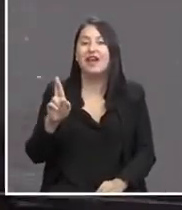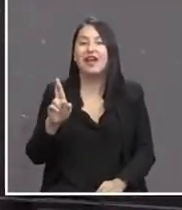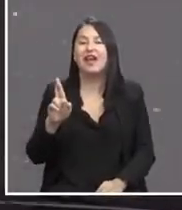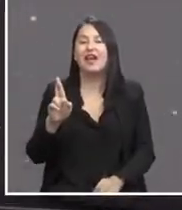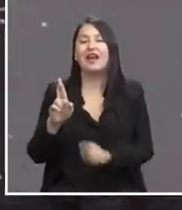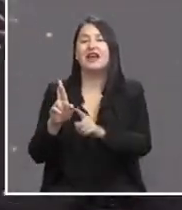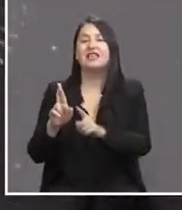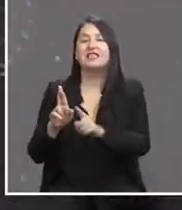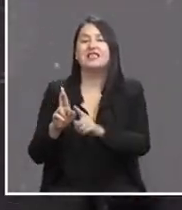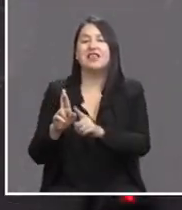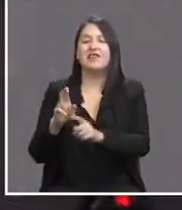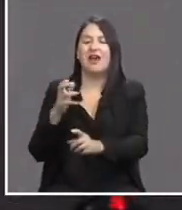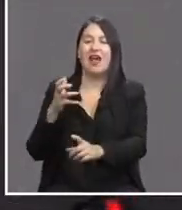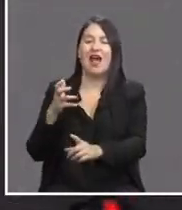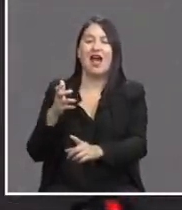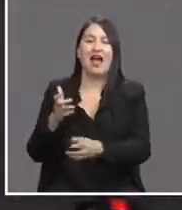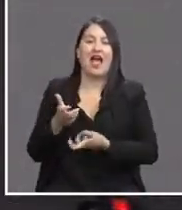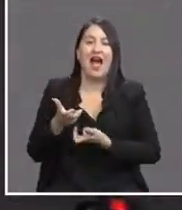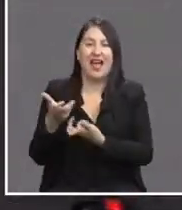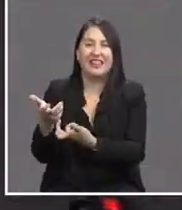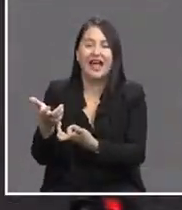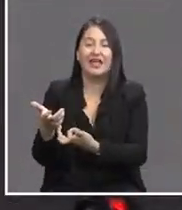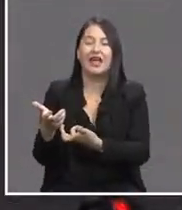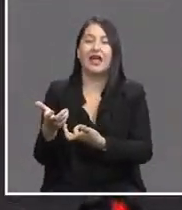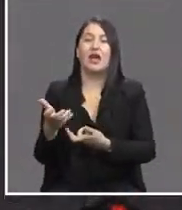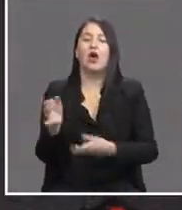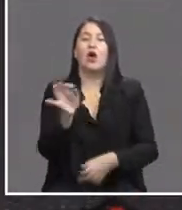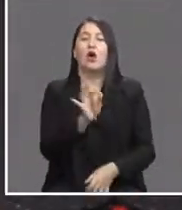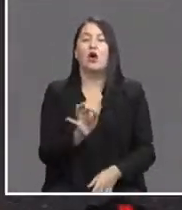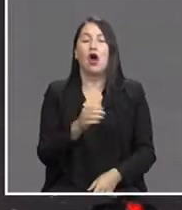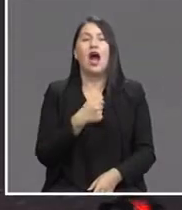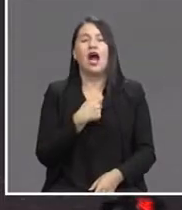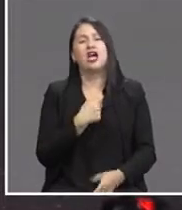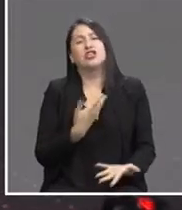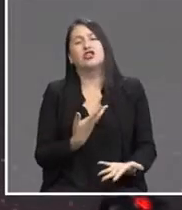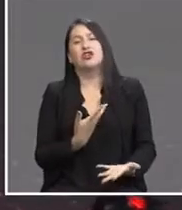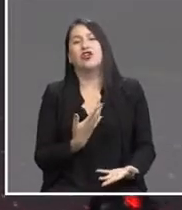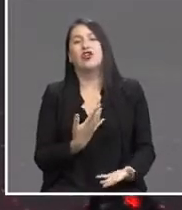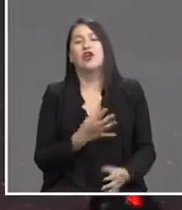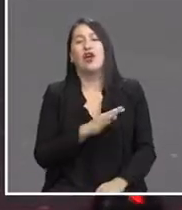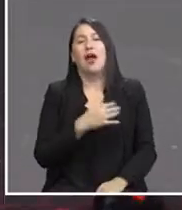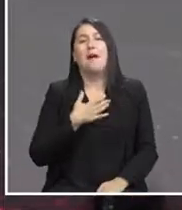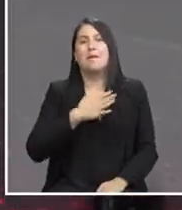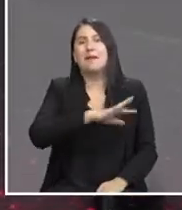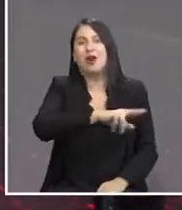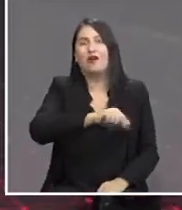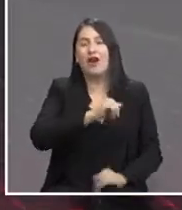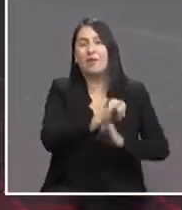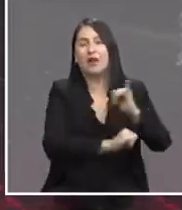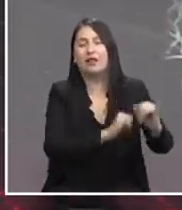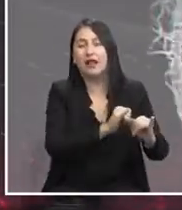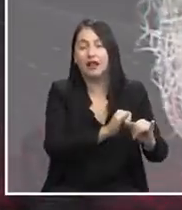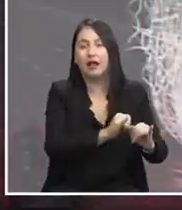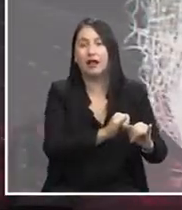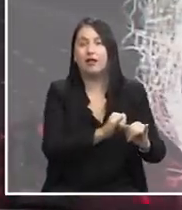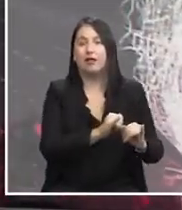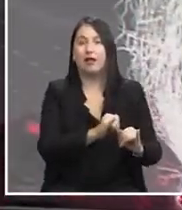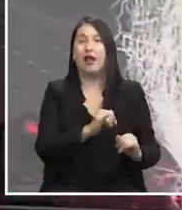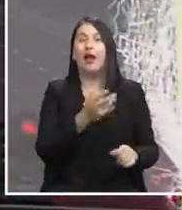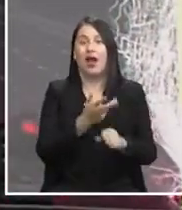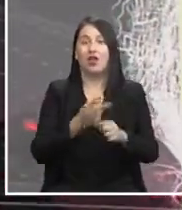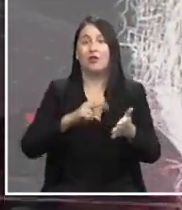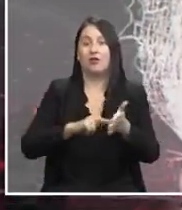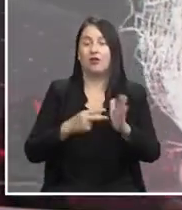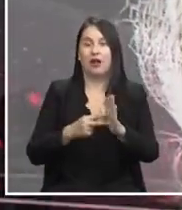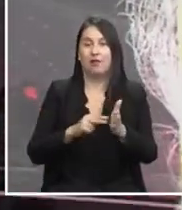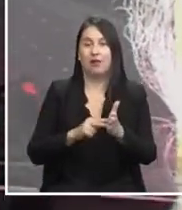something, you notice there is a problem, but you don't know who it is. That is a